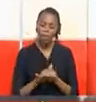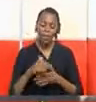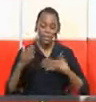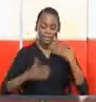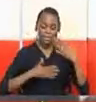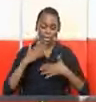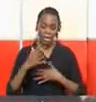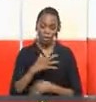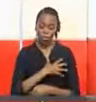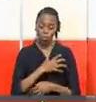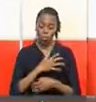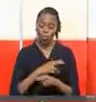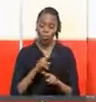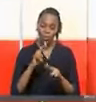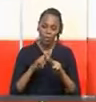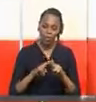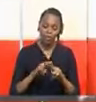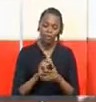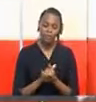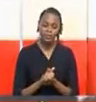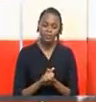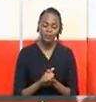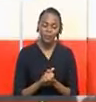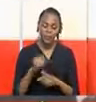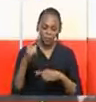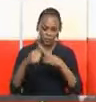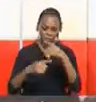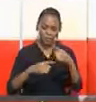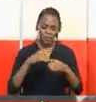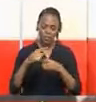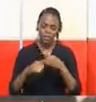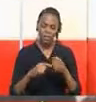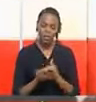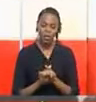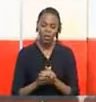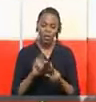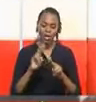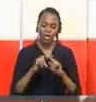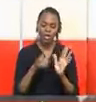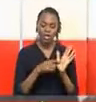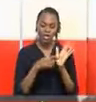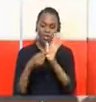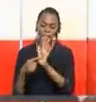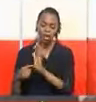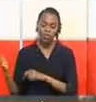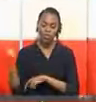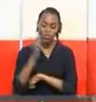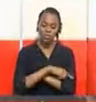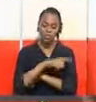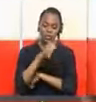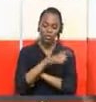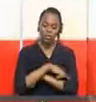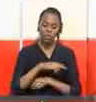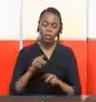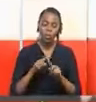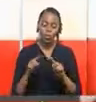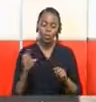life that he led. I'll continue to take him as an example in day-to-day life and in my Christian